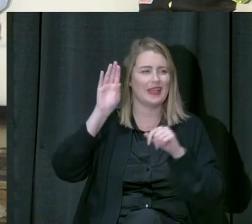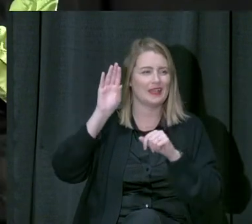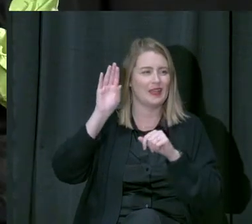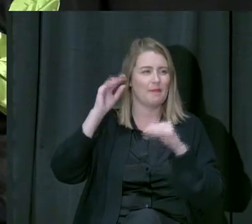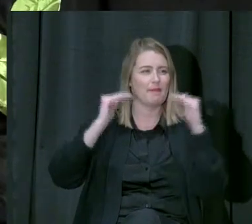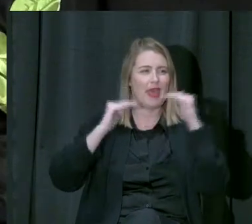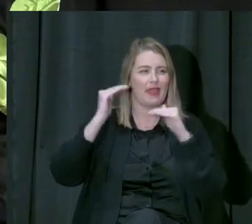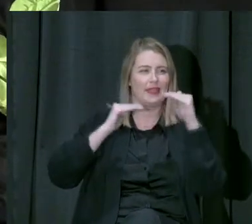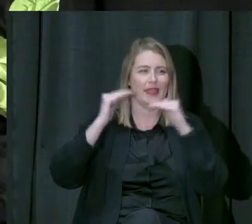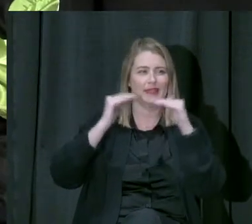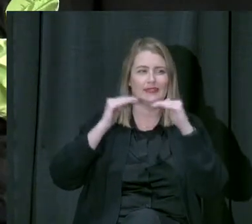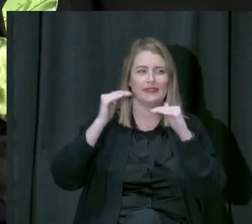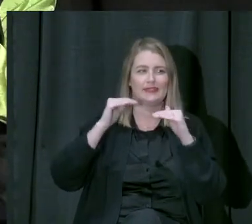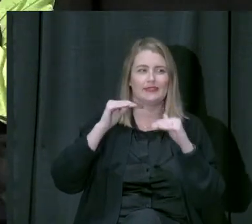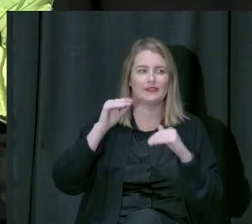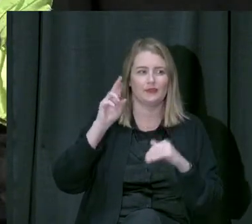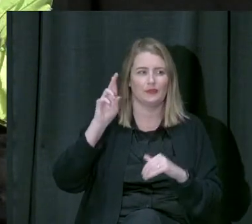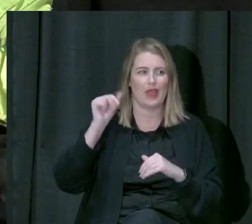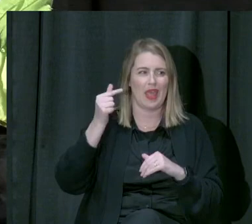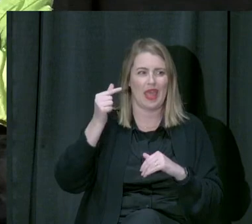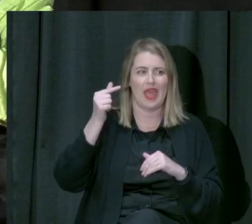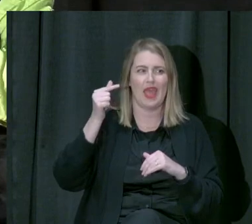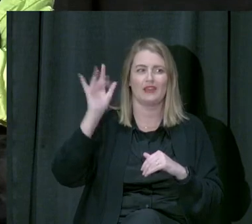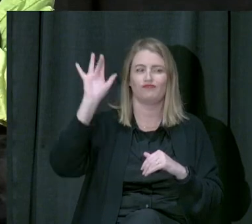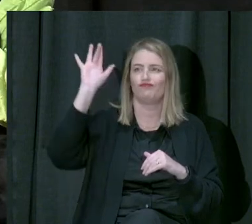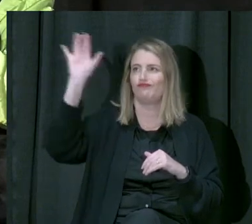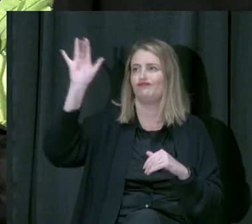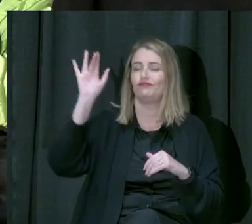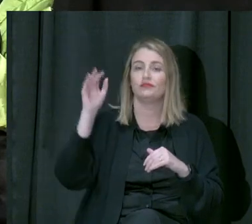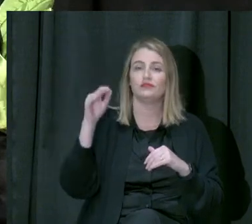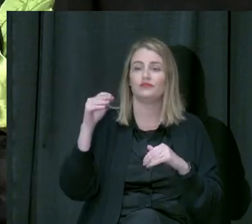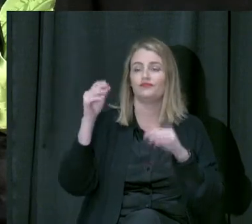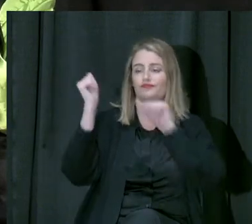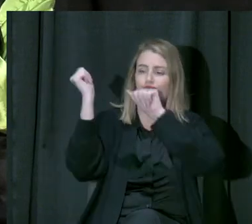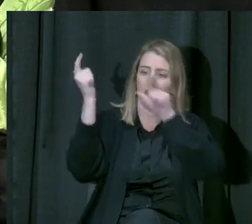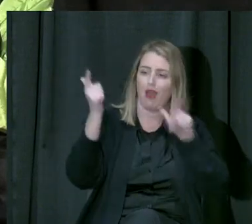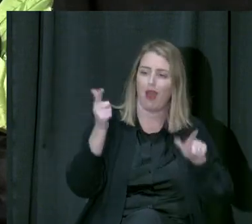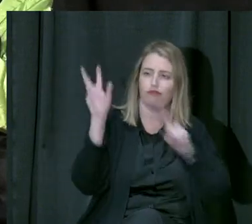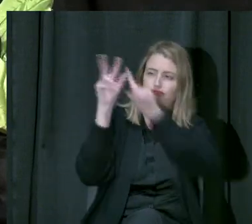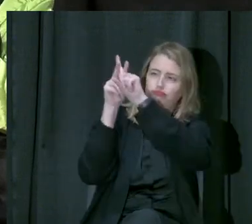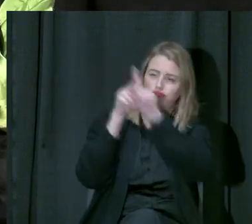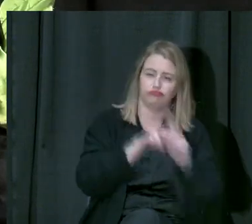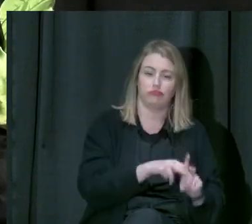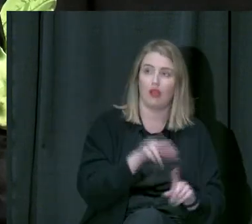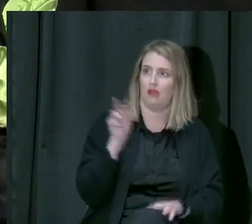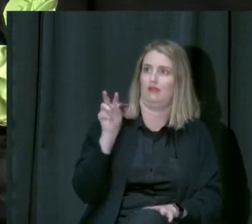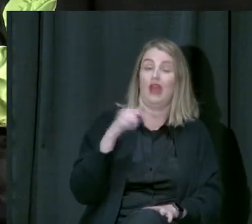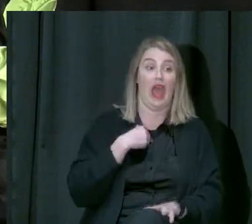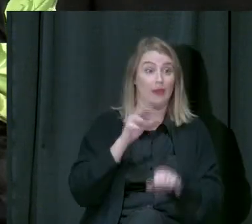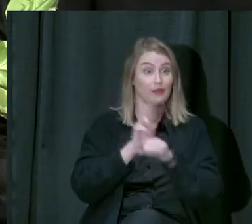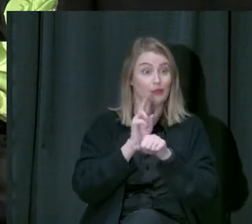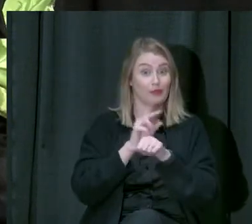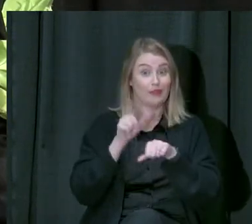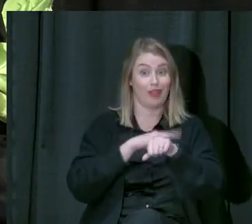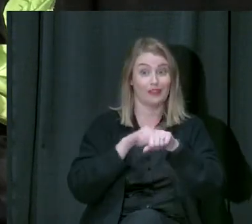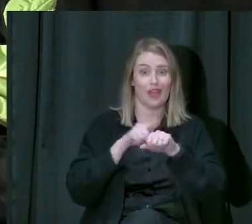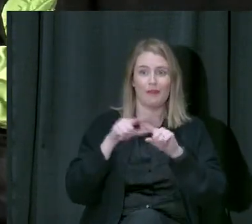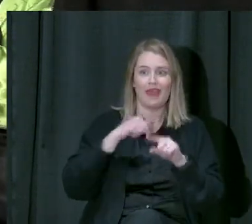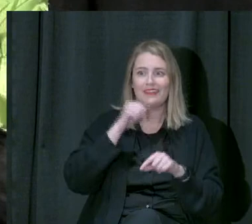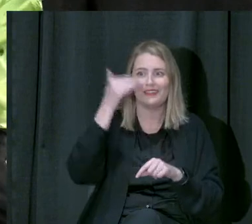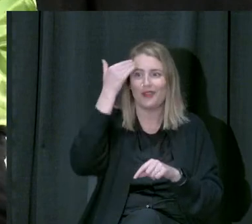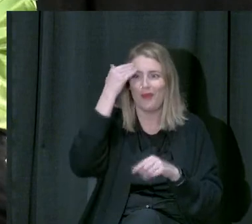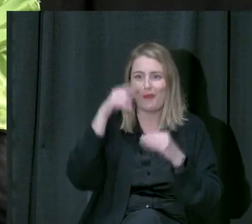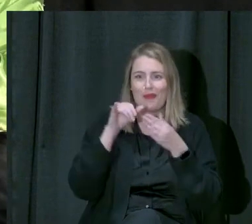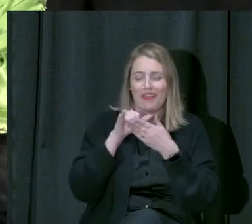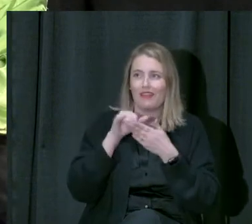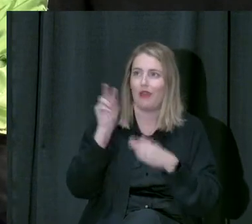what? I've been using InDesign since it was all this PageMaker. So I've definitely been using the product for quite a while, and I just wasn't aware of that feature in the